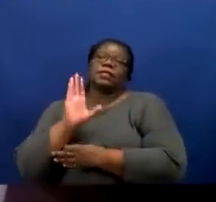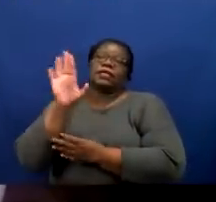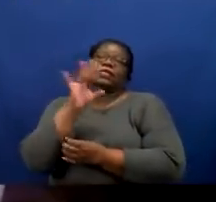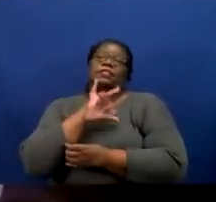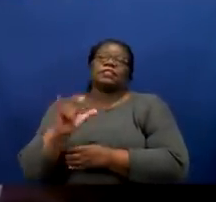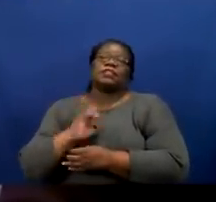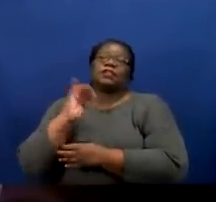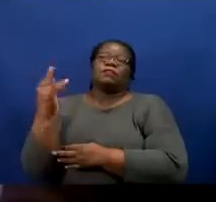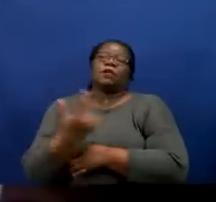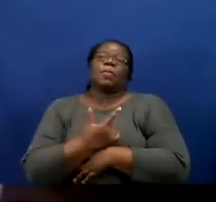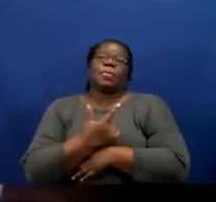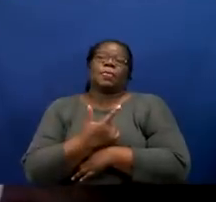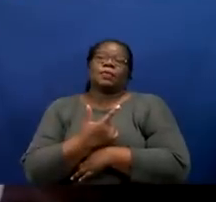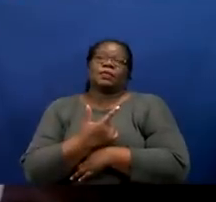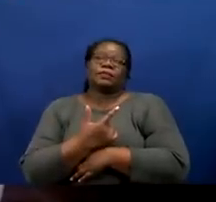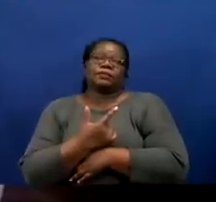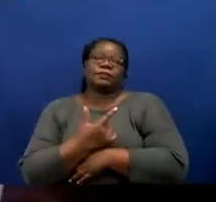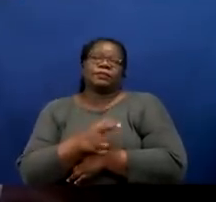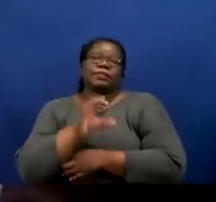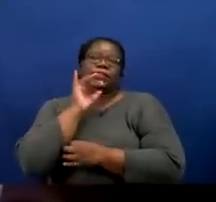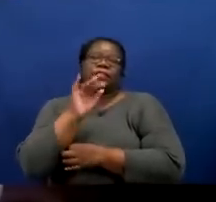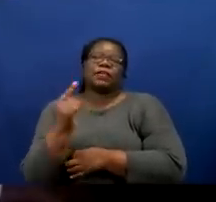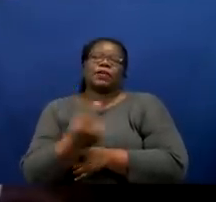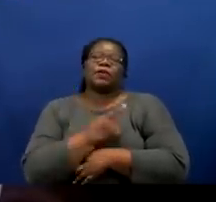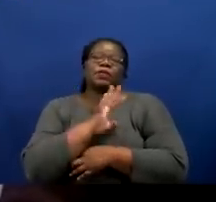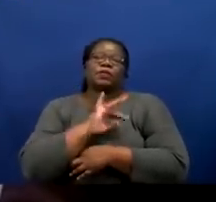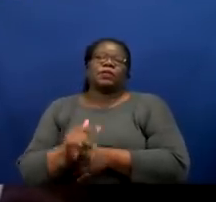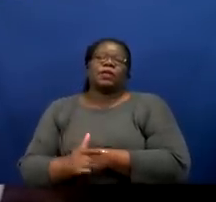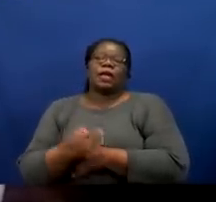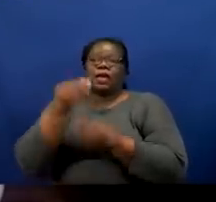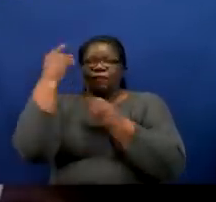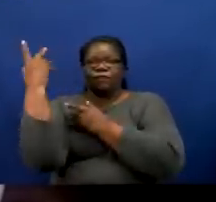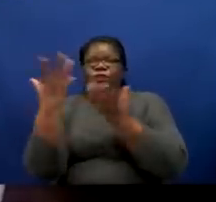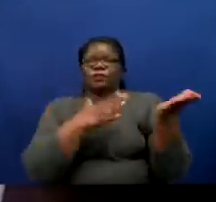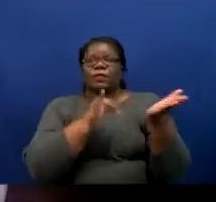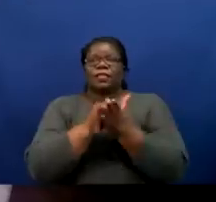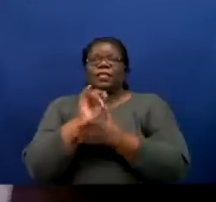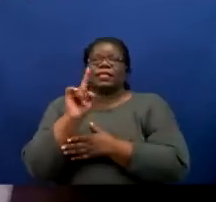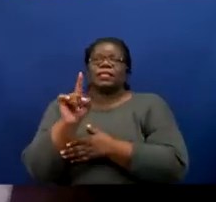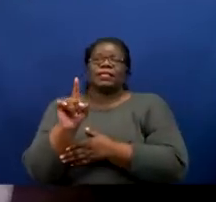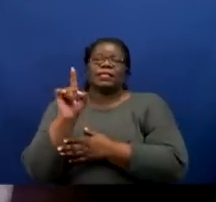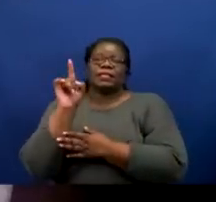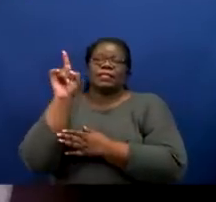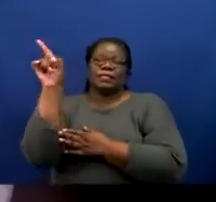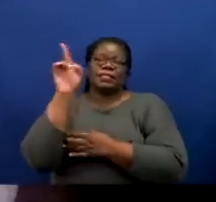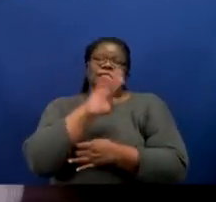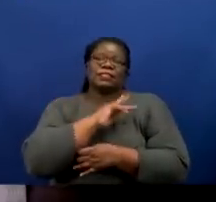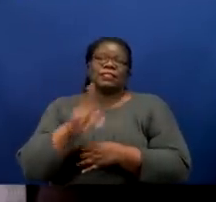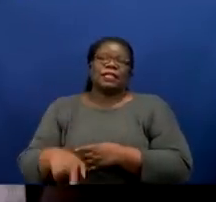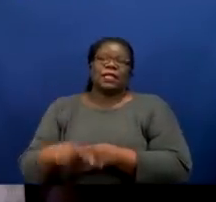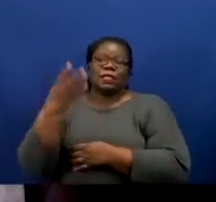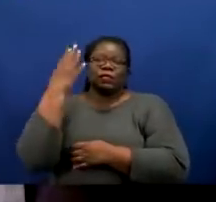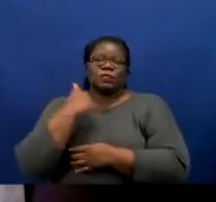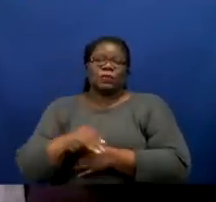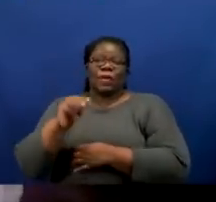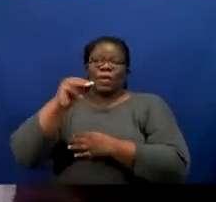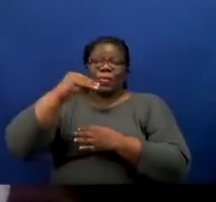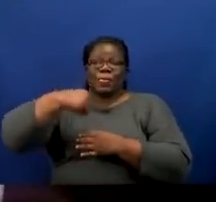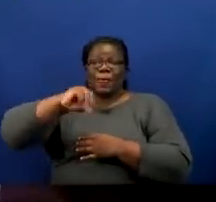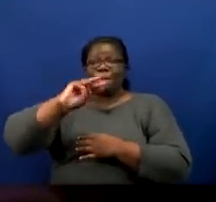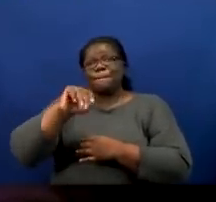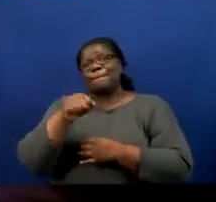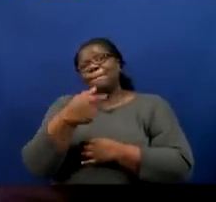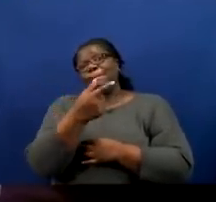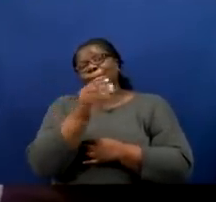Lord of all. But he's not just Lord. I told you he's King. That's why in Magi, the Magi